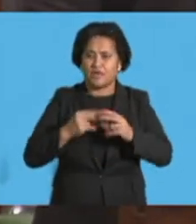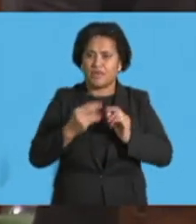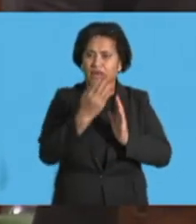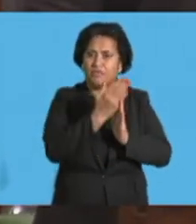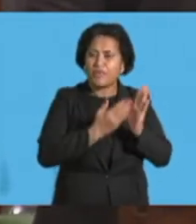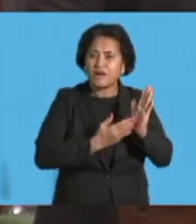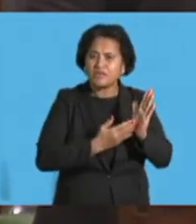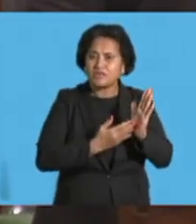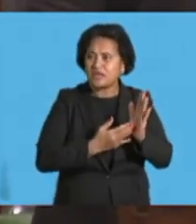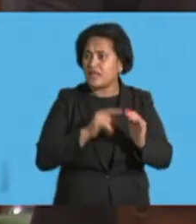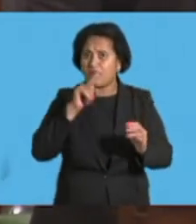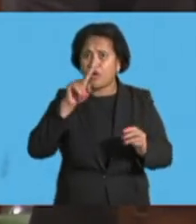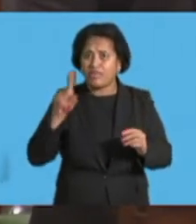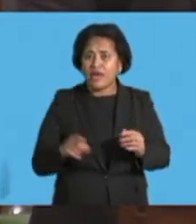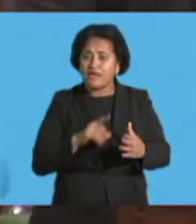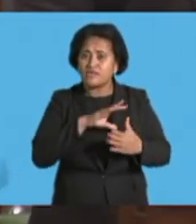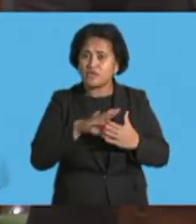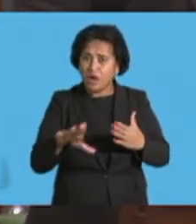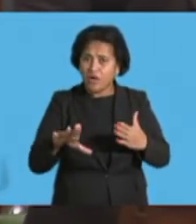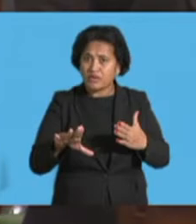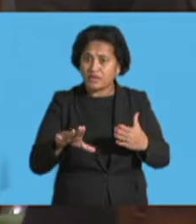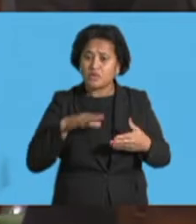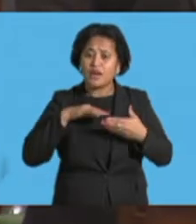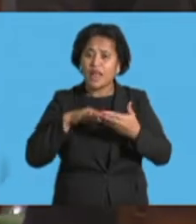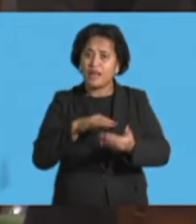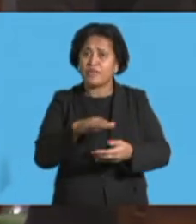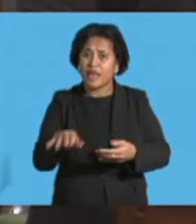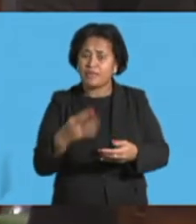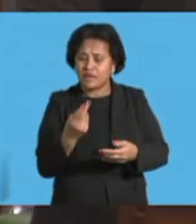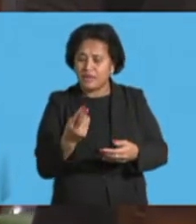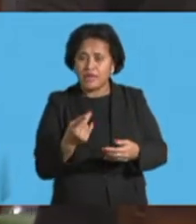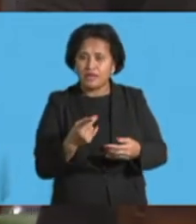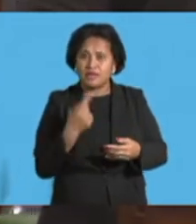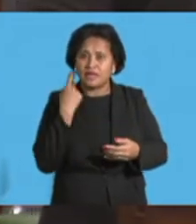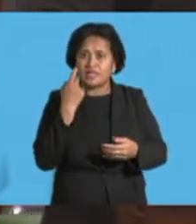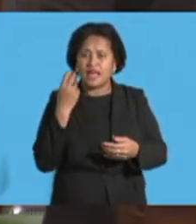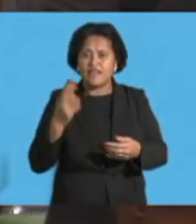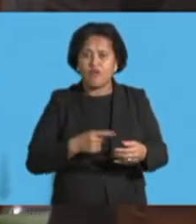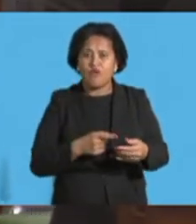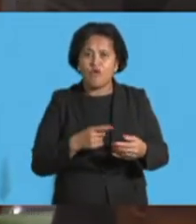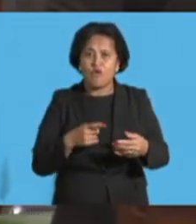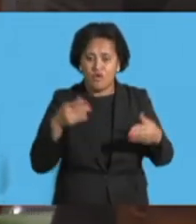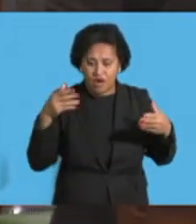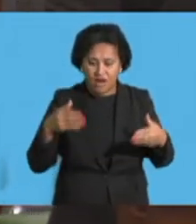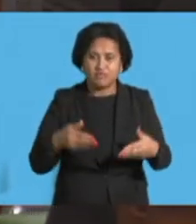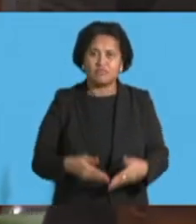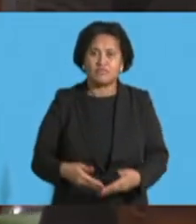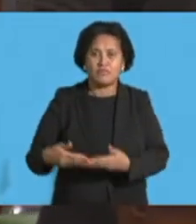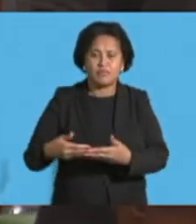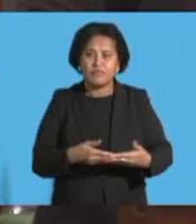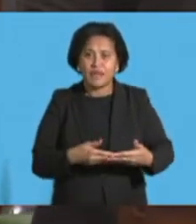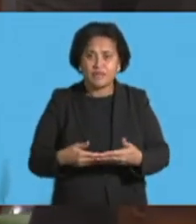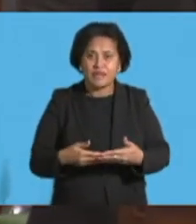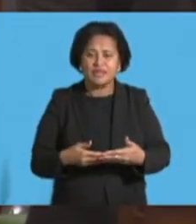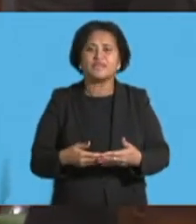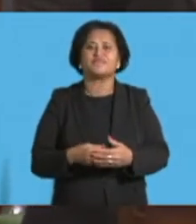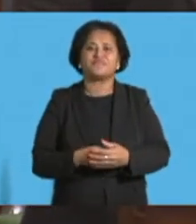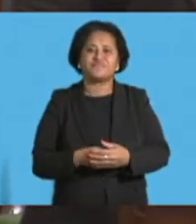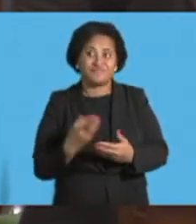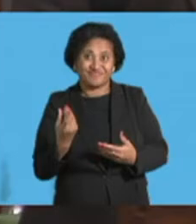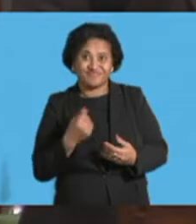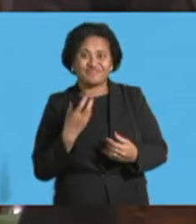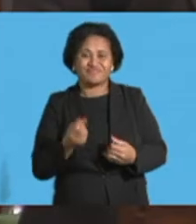The $1,000 will help parents take better care of the newborn, and the child will already have a bank balance of at